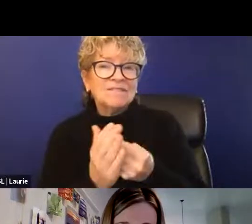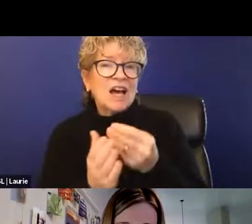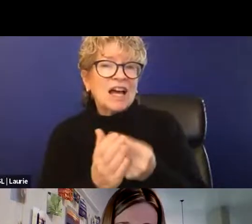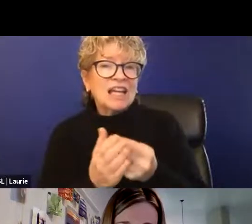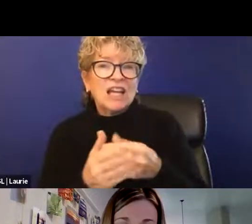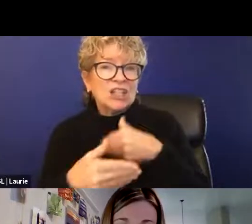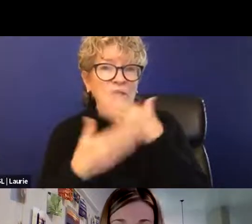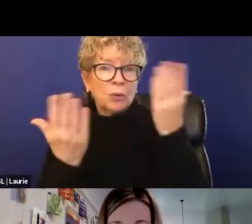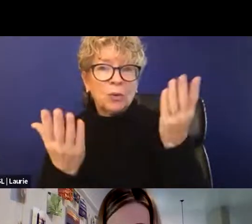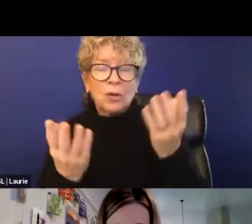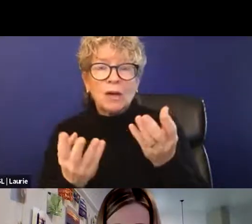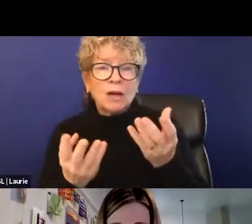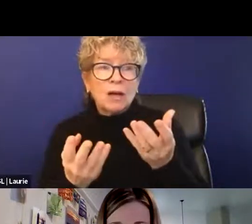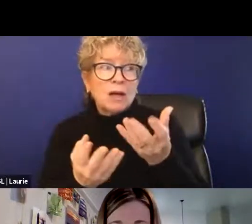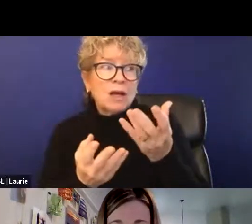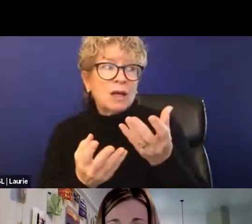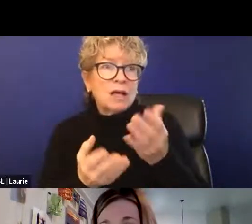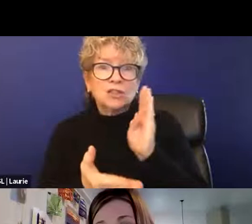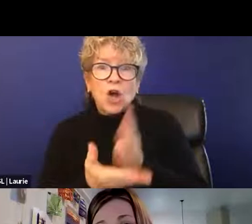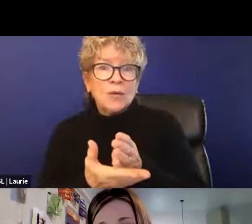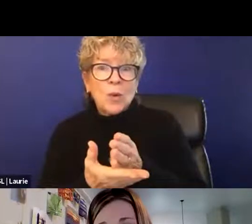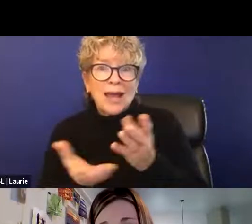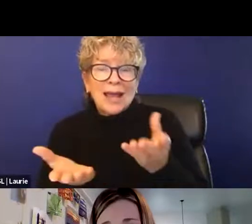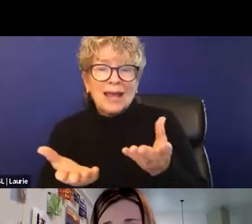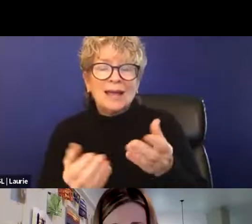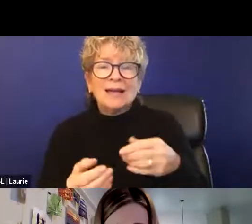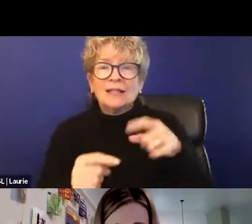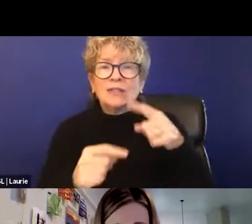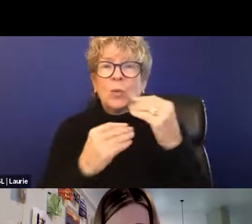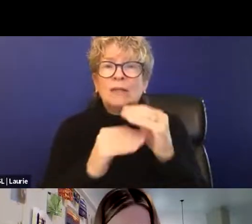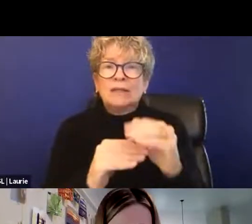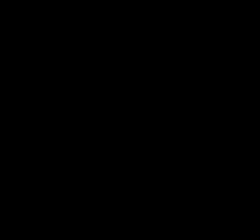really limited in who we are able to serve now in ways that we were not before.